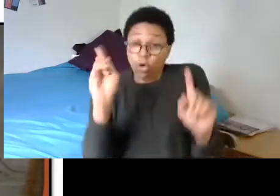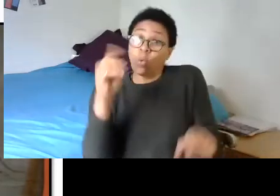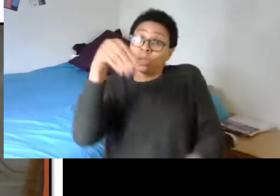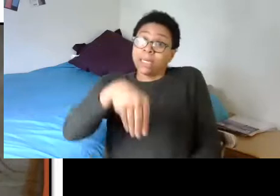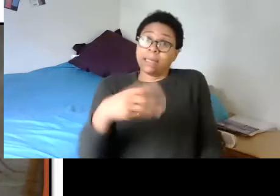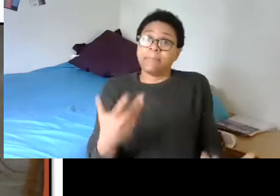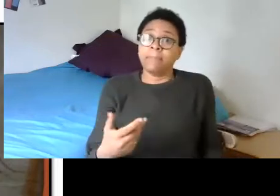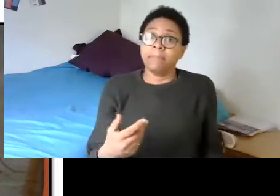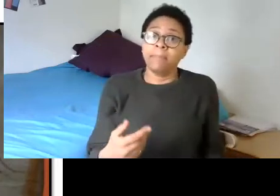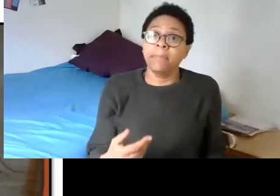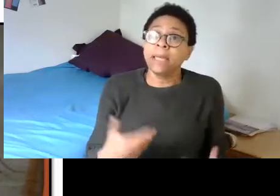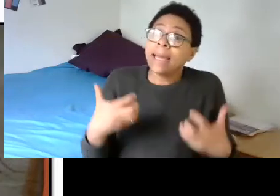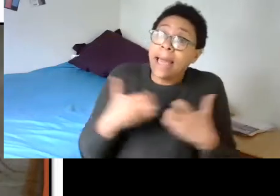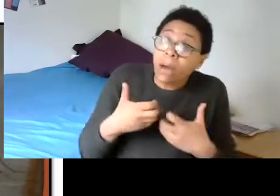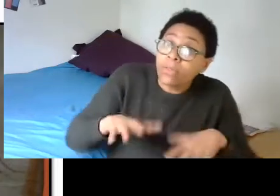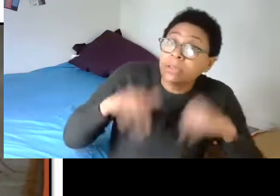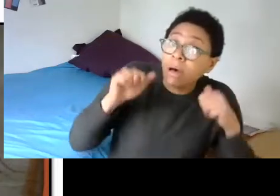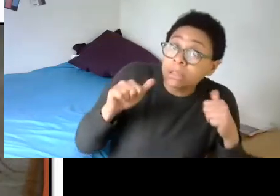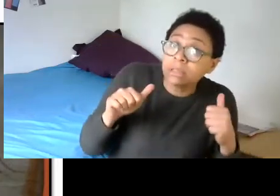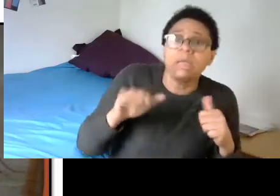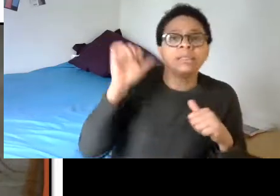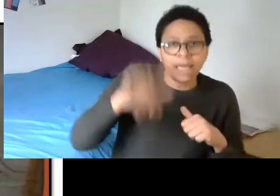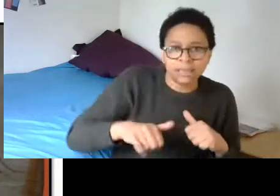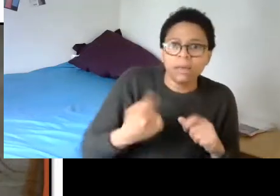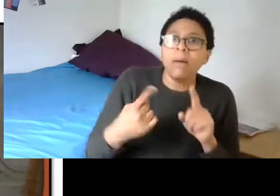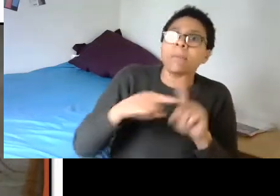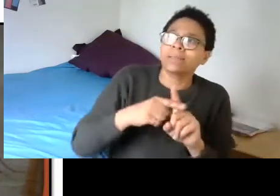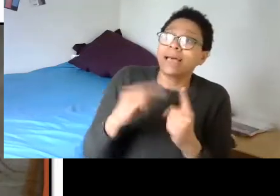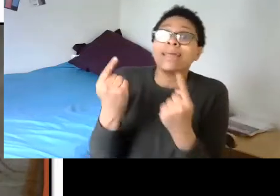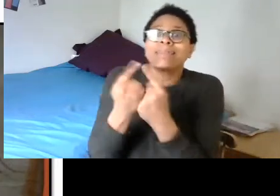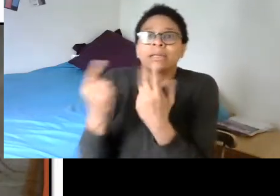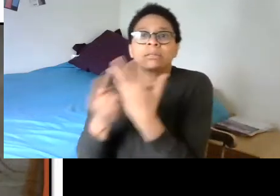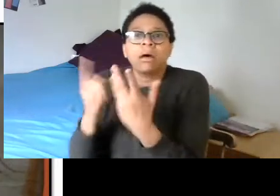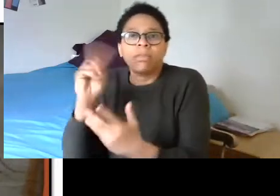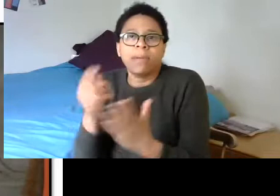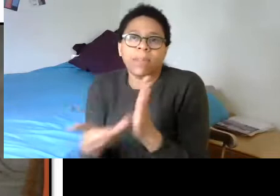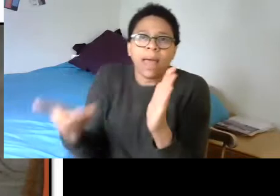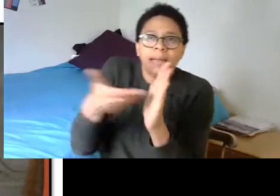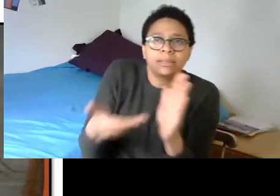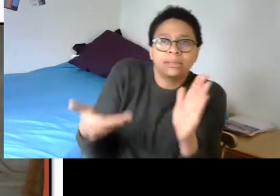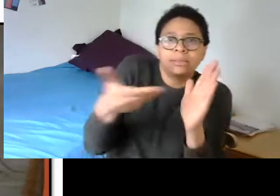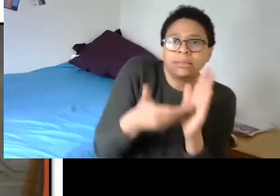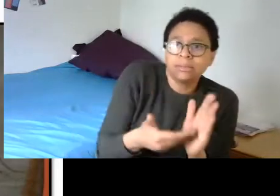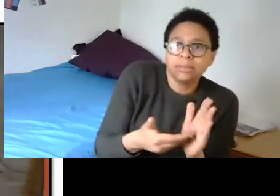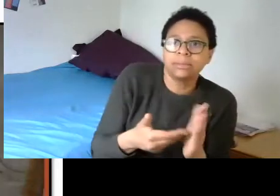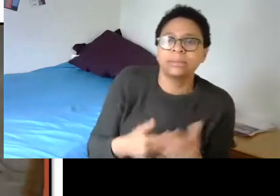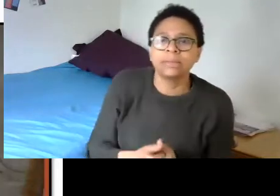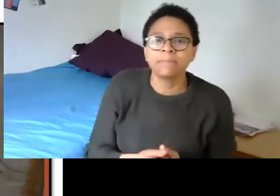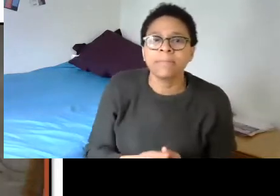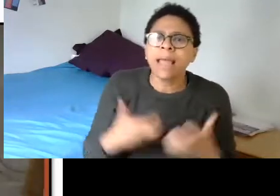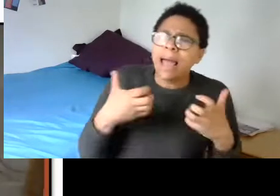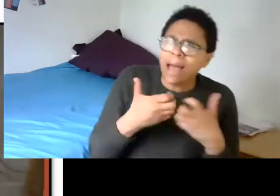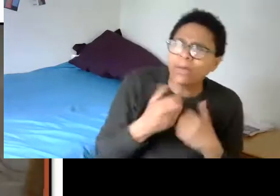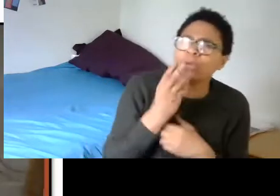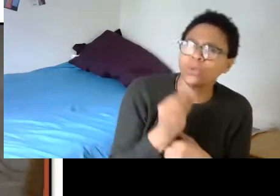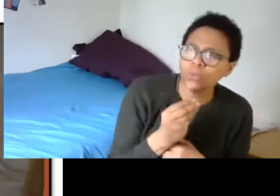way they started out that makes them beautiful. It's not just the different bits of type, the engravings, the illustrations. It's also the way they were used